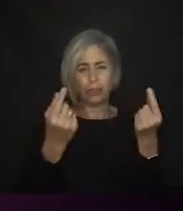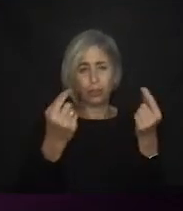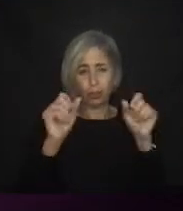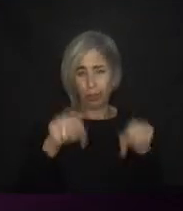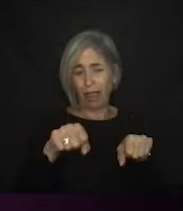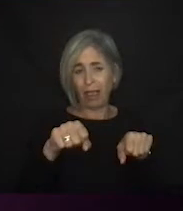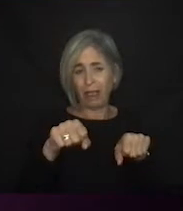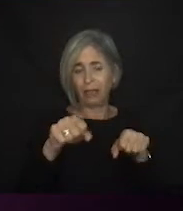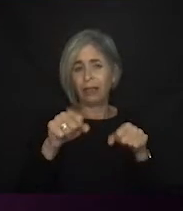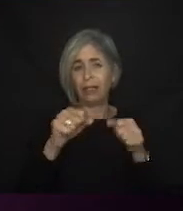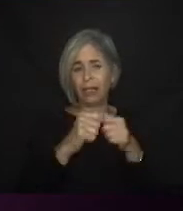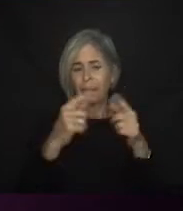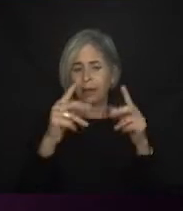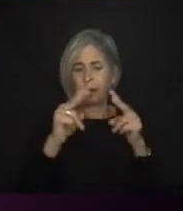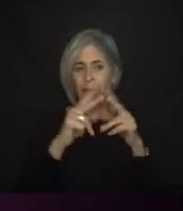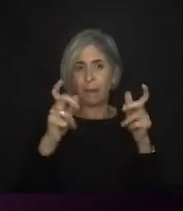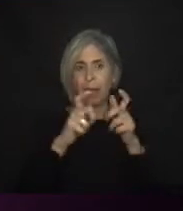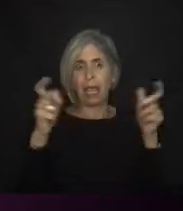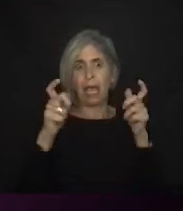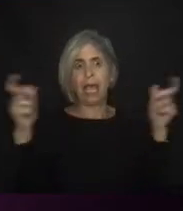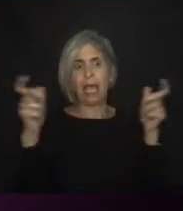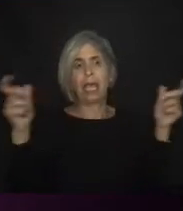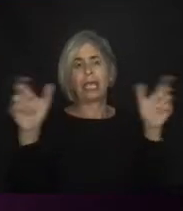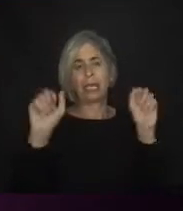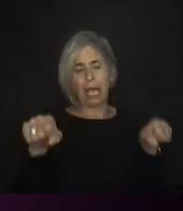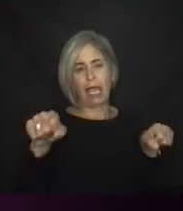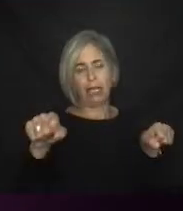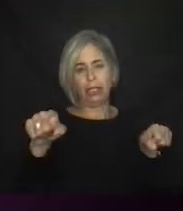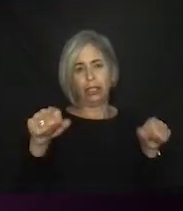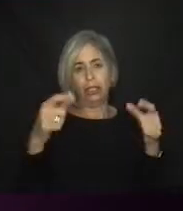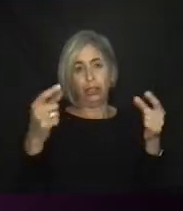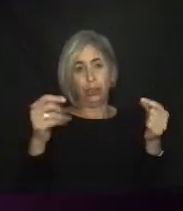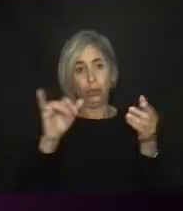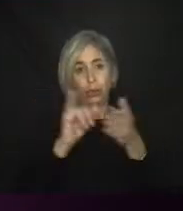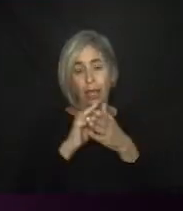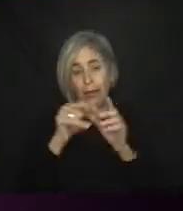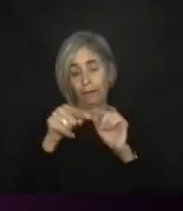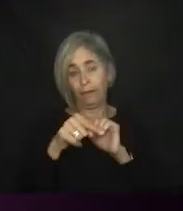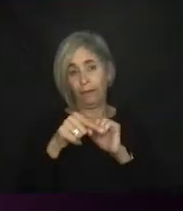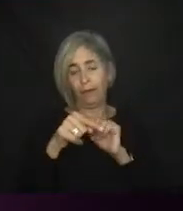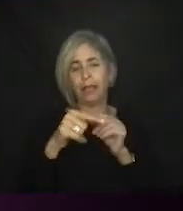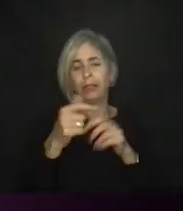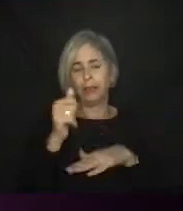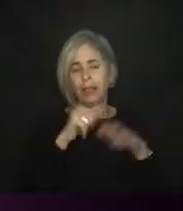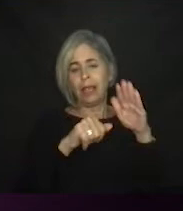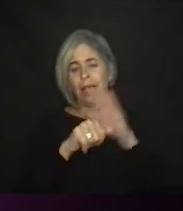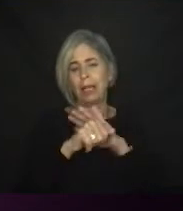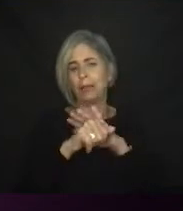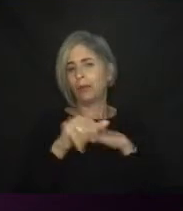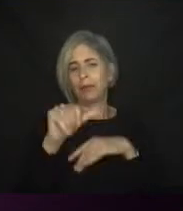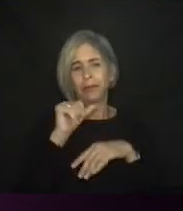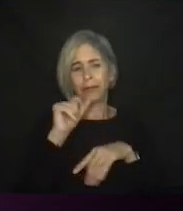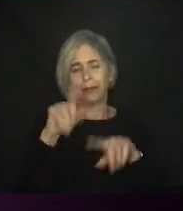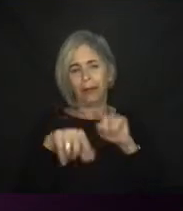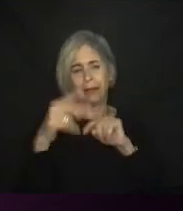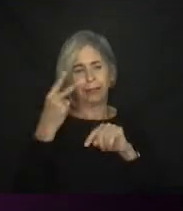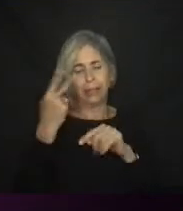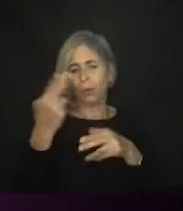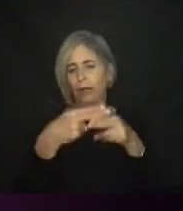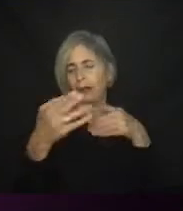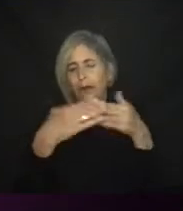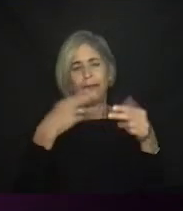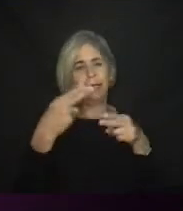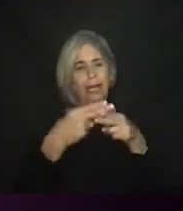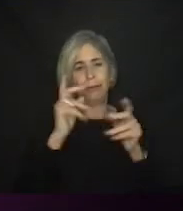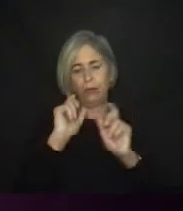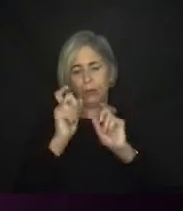do. These variants can get very, very big, and the only thing you can do to reference them is use hidden or visible or whatever names you give